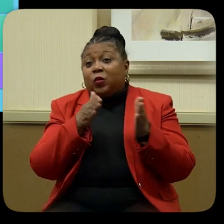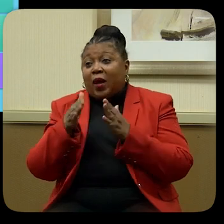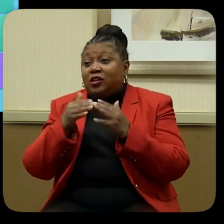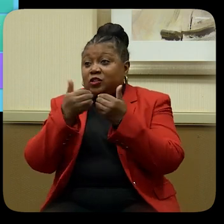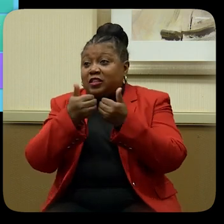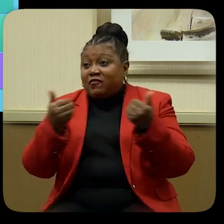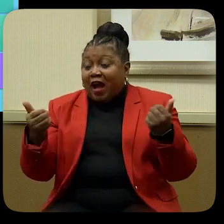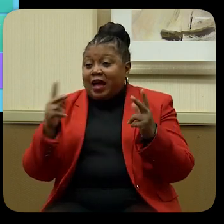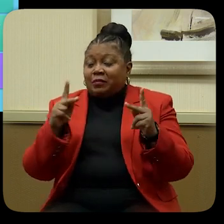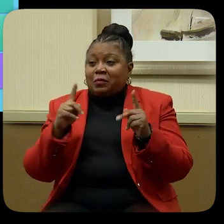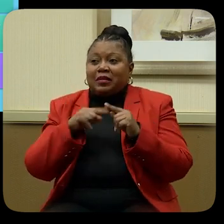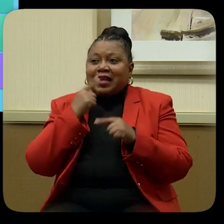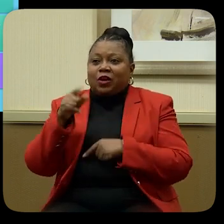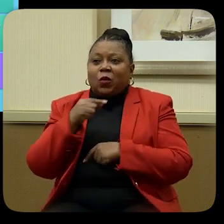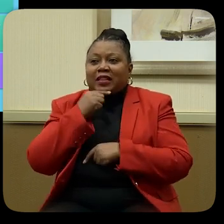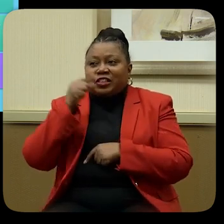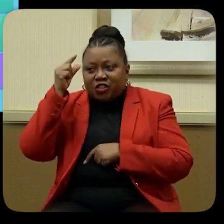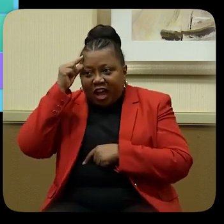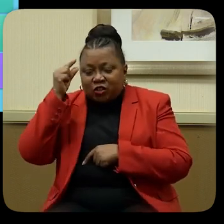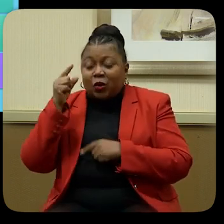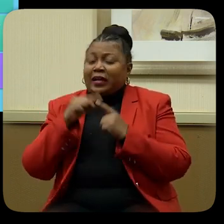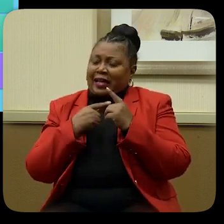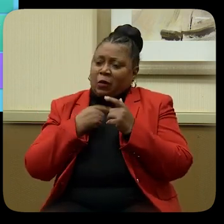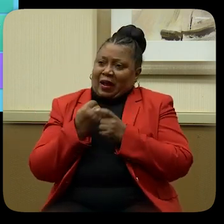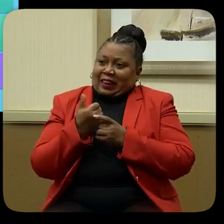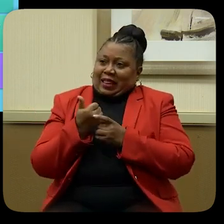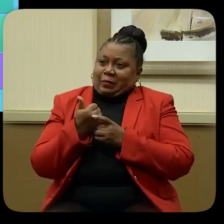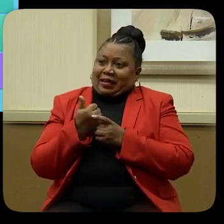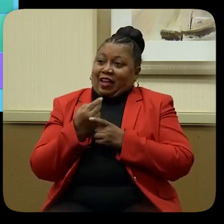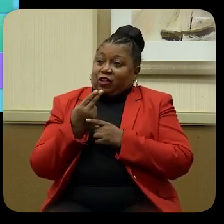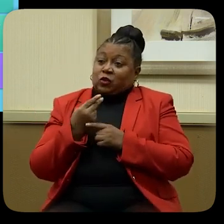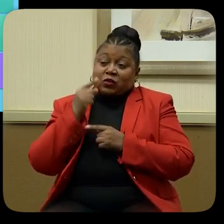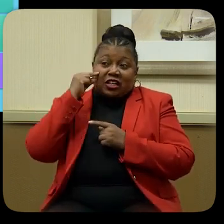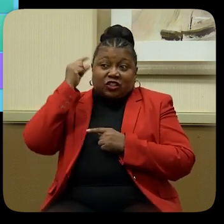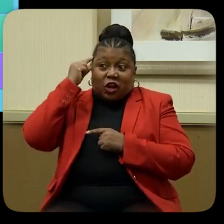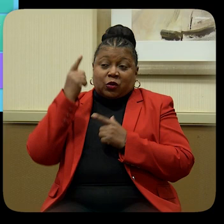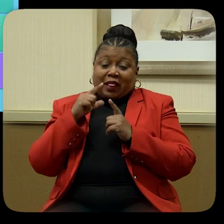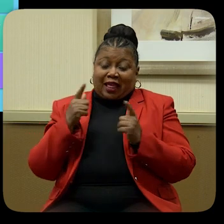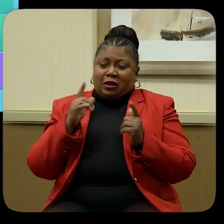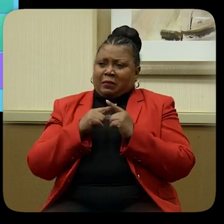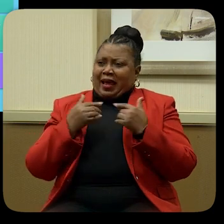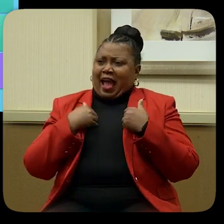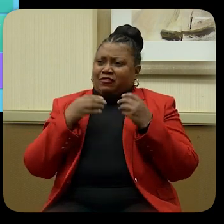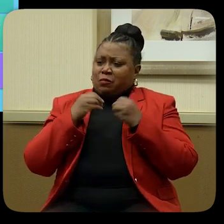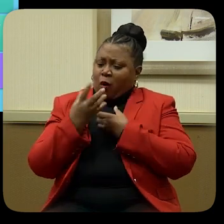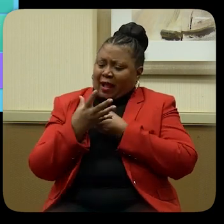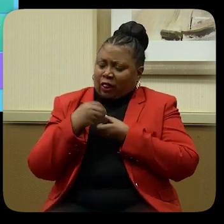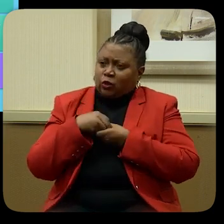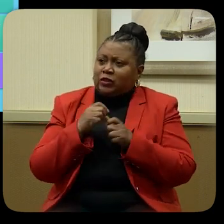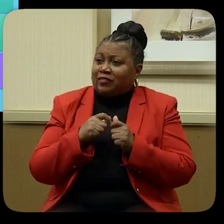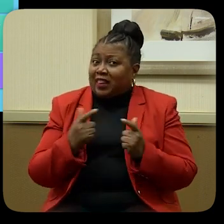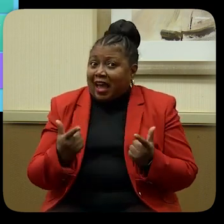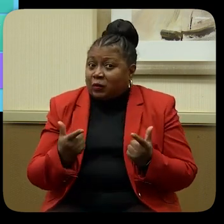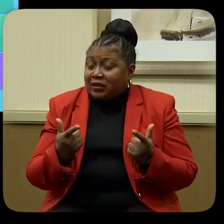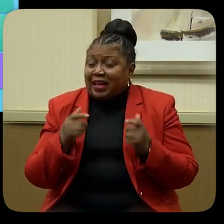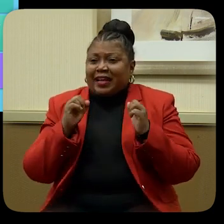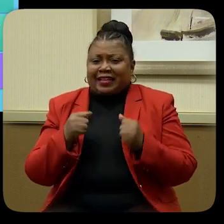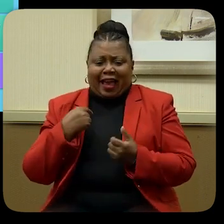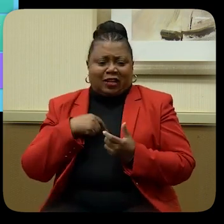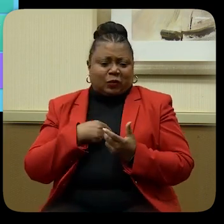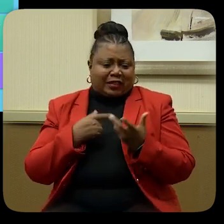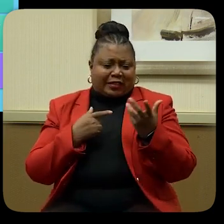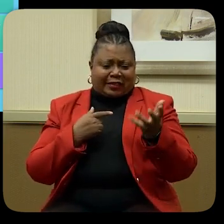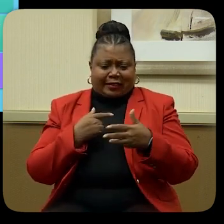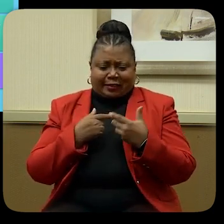to divide people besides gender? Or can we eliminate use of gendered language by having more inclusive language? Can we